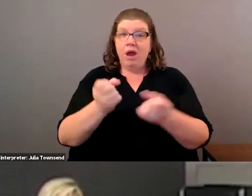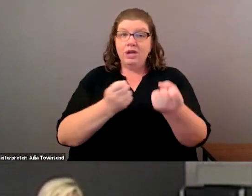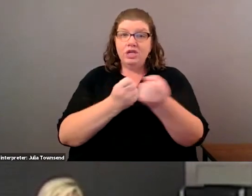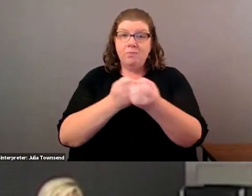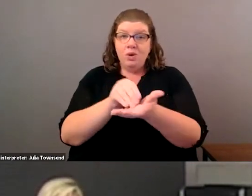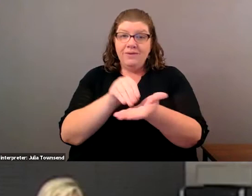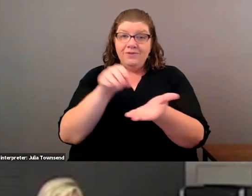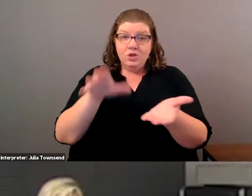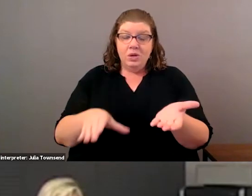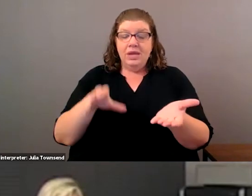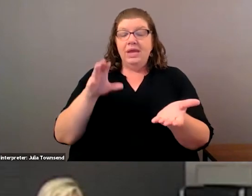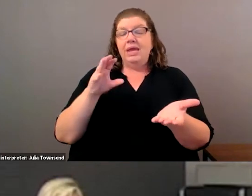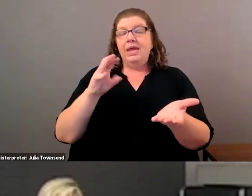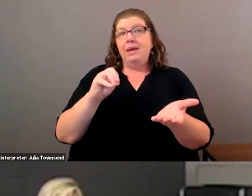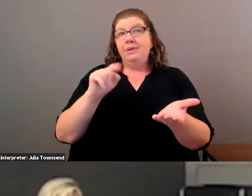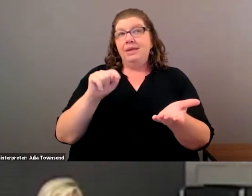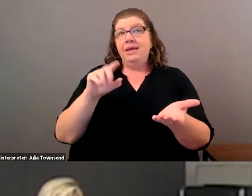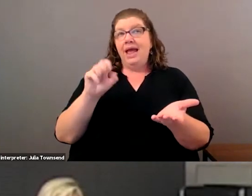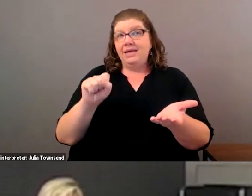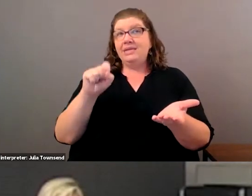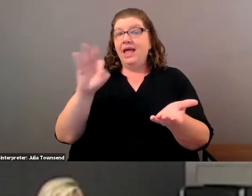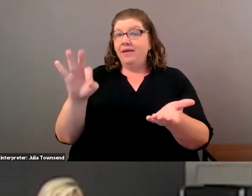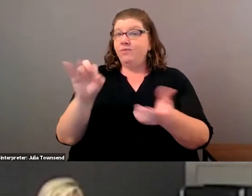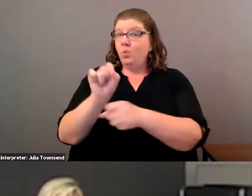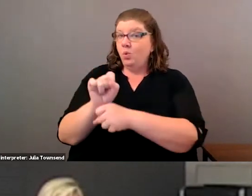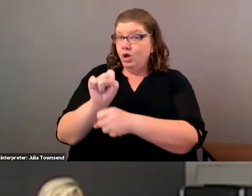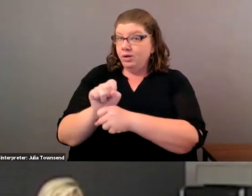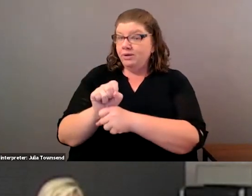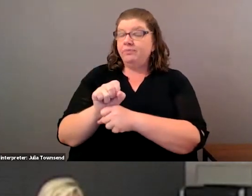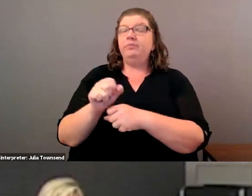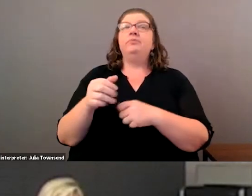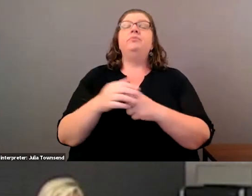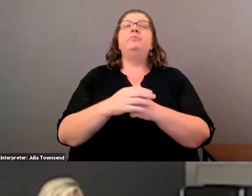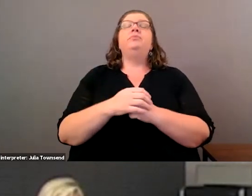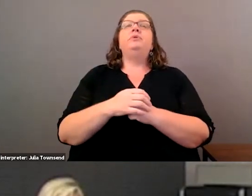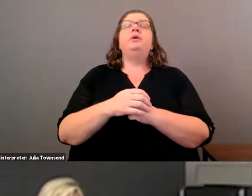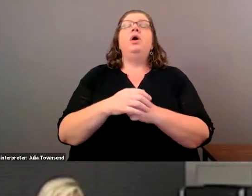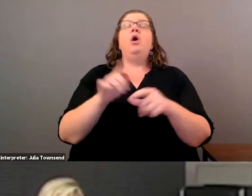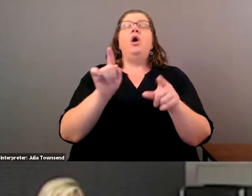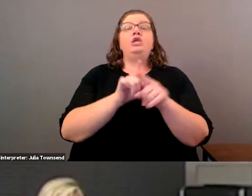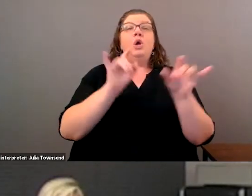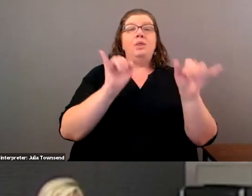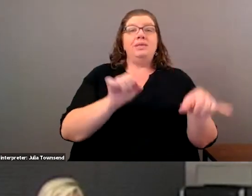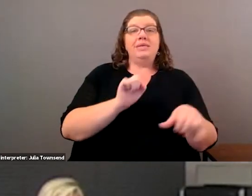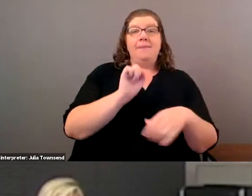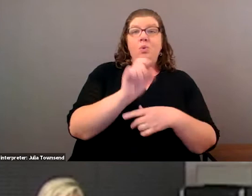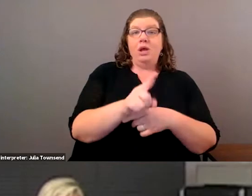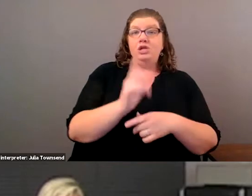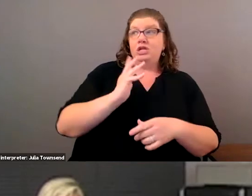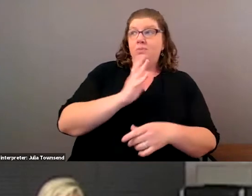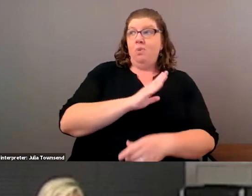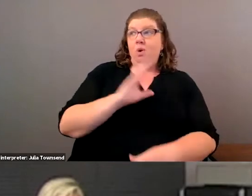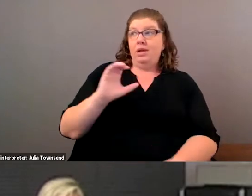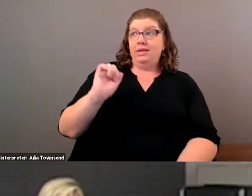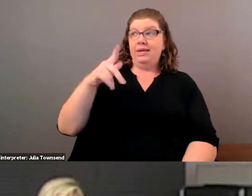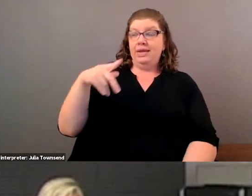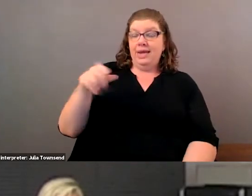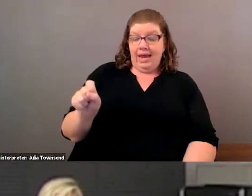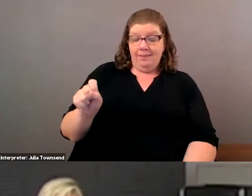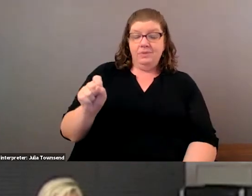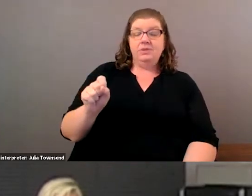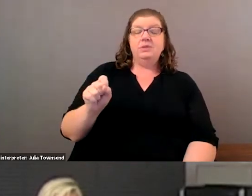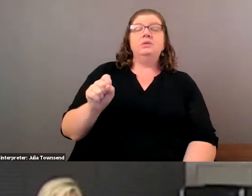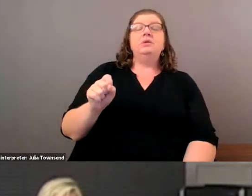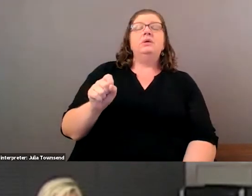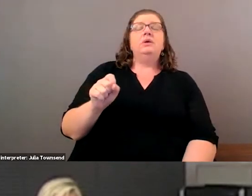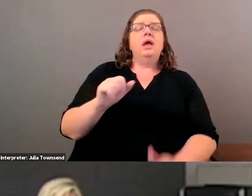our MTSS work. And also, I did have the same question as Board Member Capps. How is